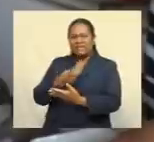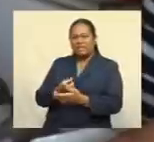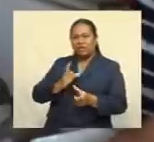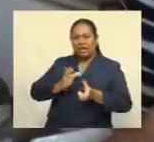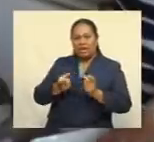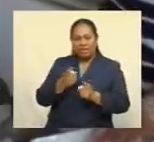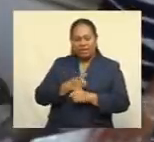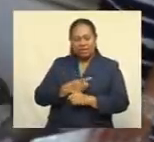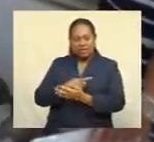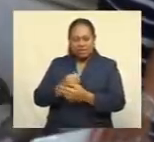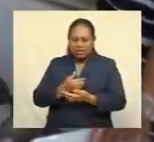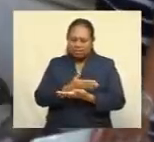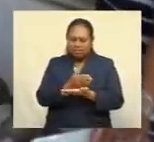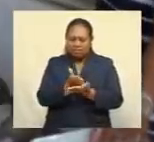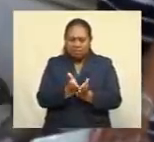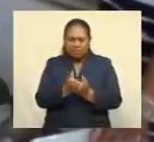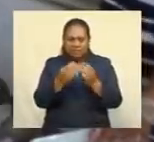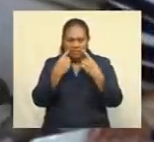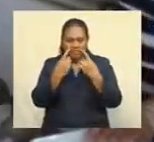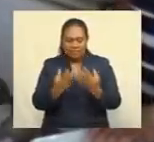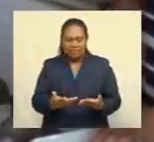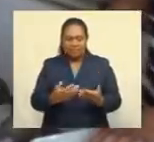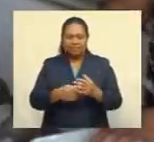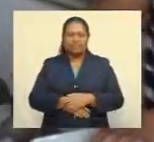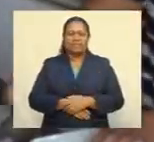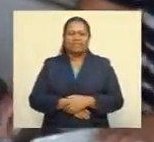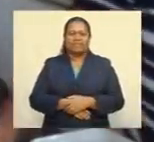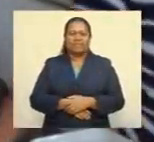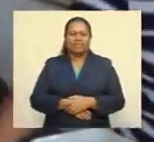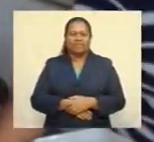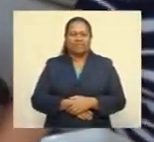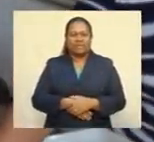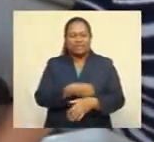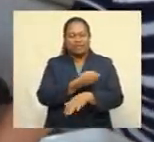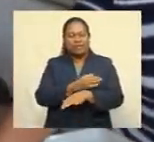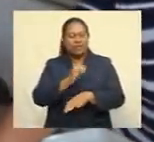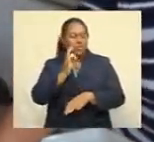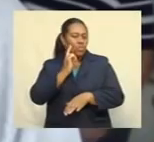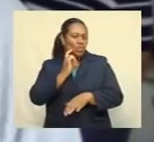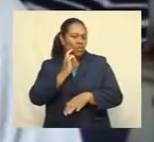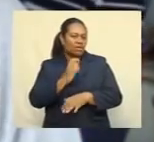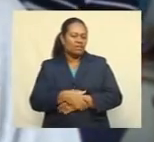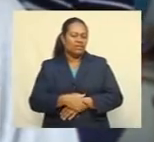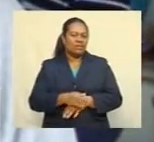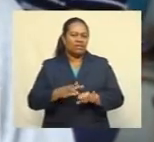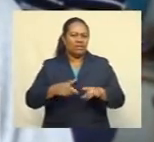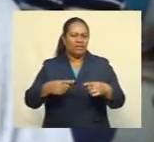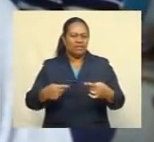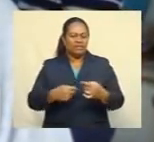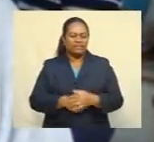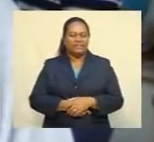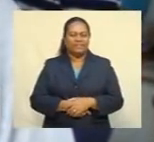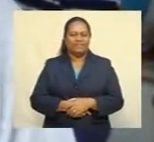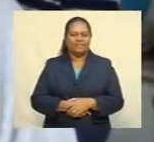fish distribution and the productivity of marine and freshwater species.